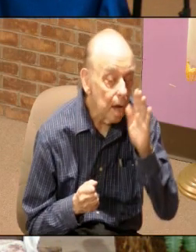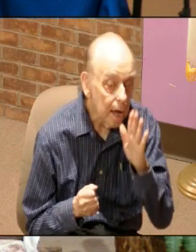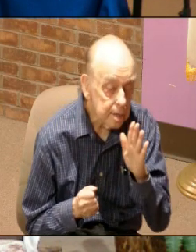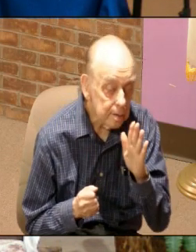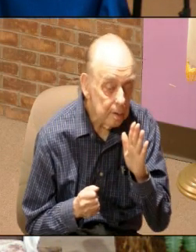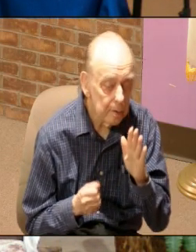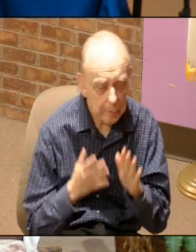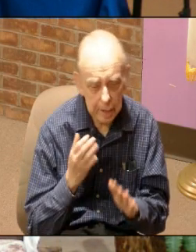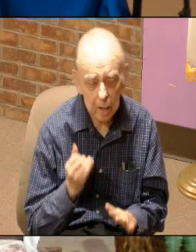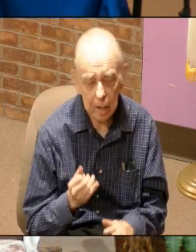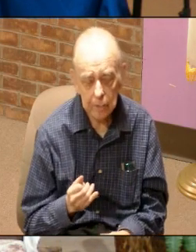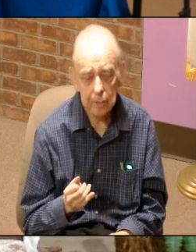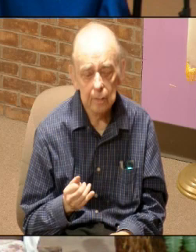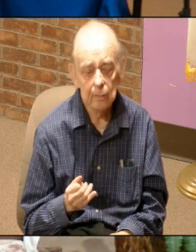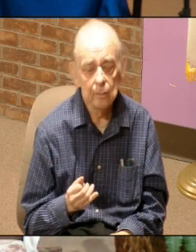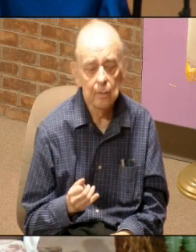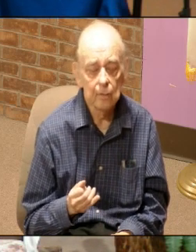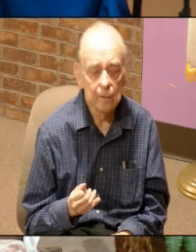because